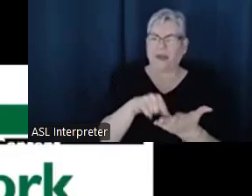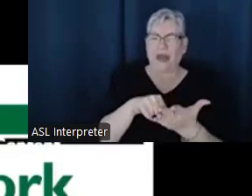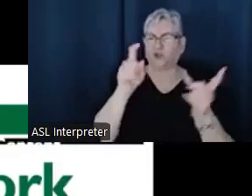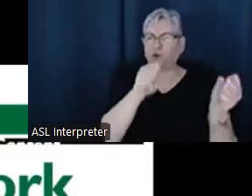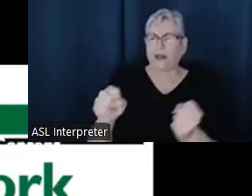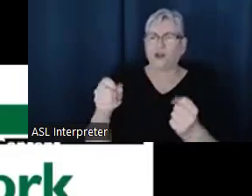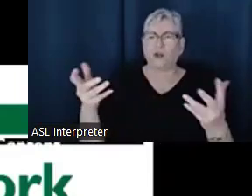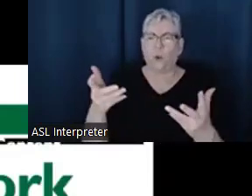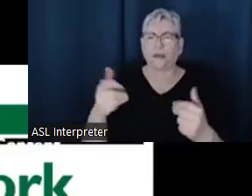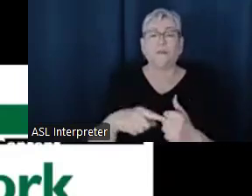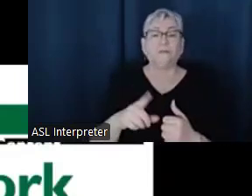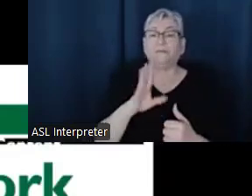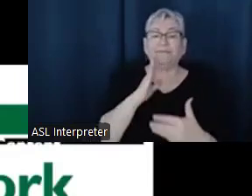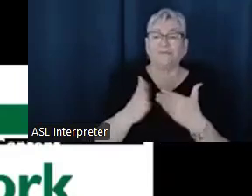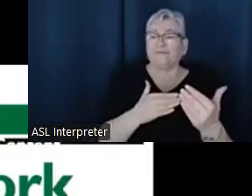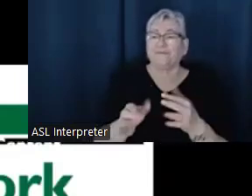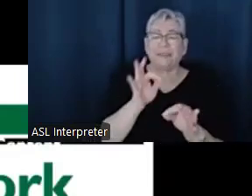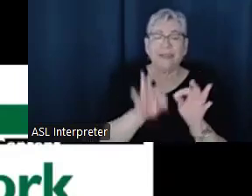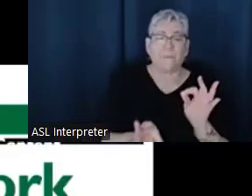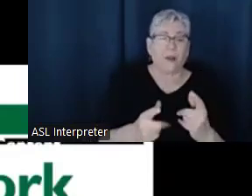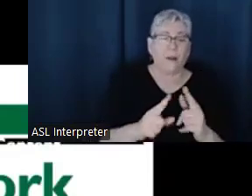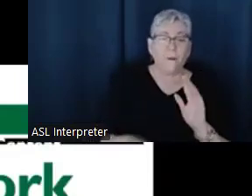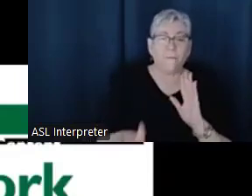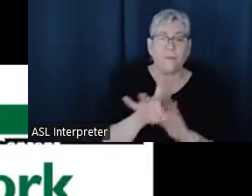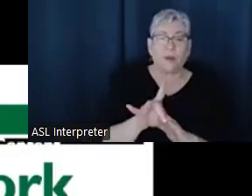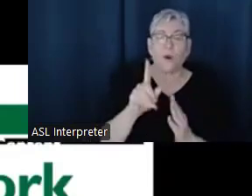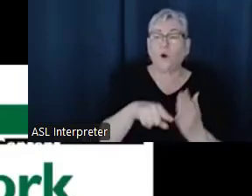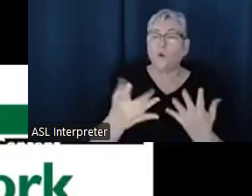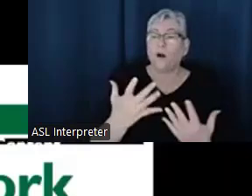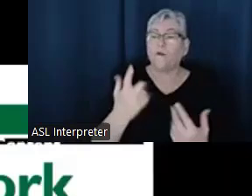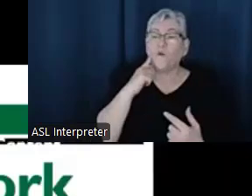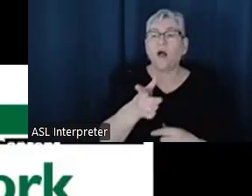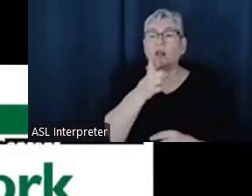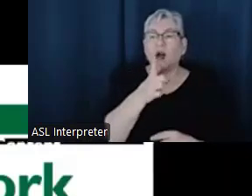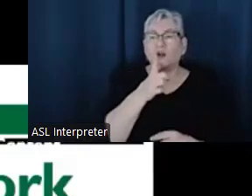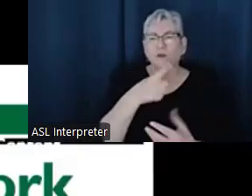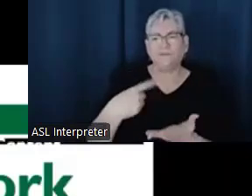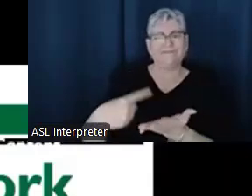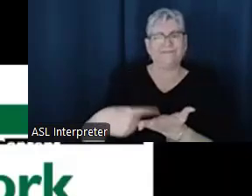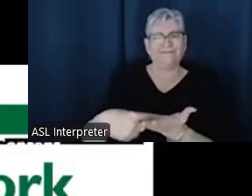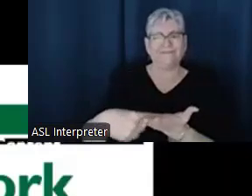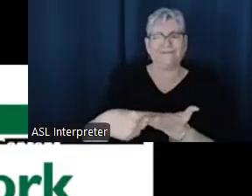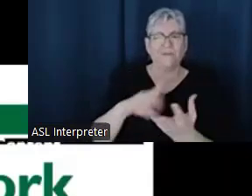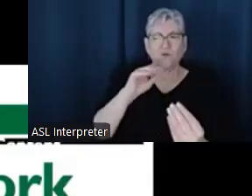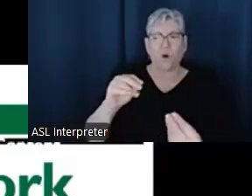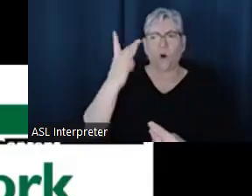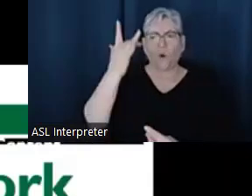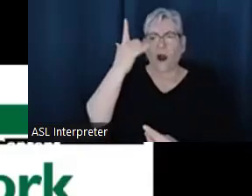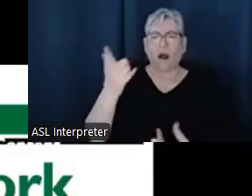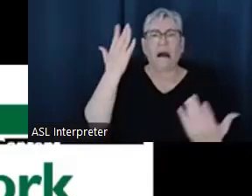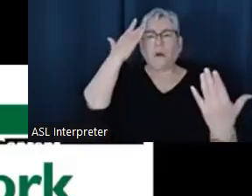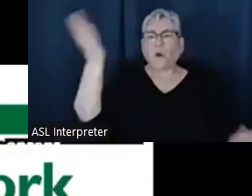if it's something as simple as picking what you want for lunch, talk about why they don't know. I think we've all